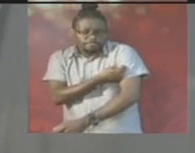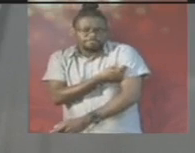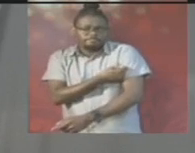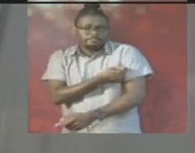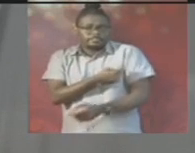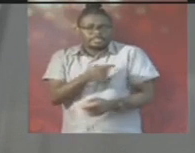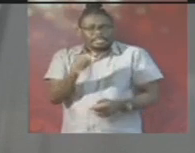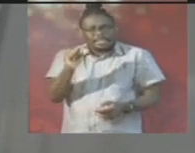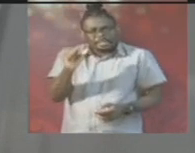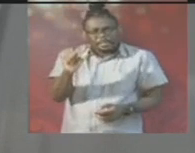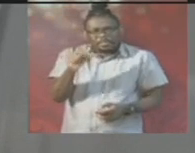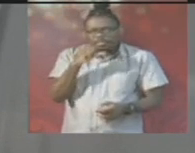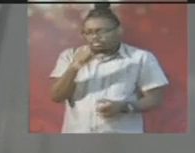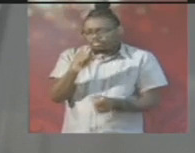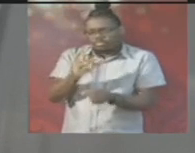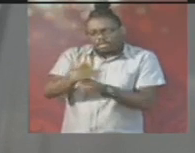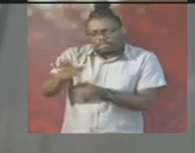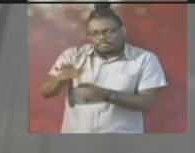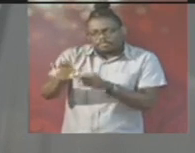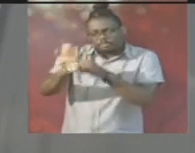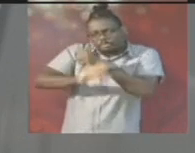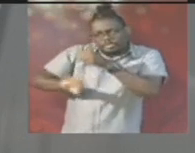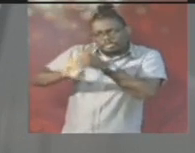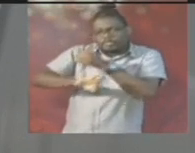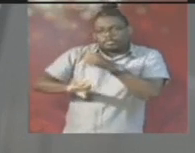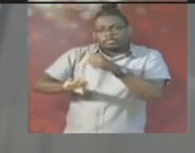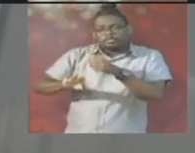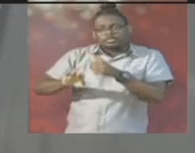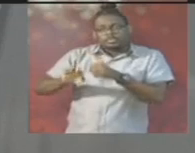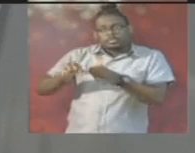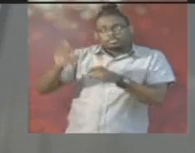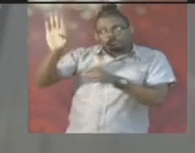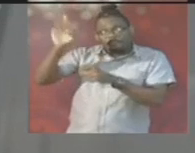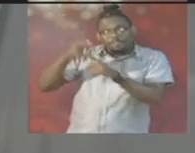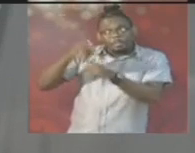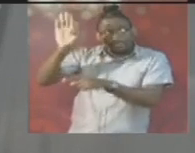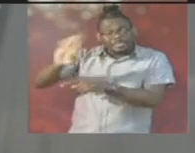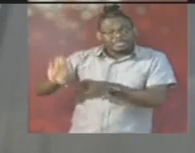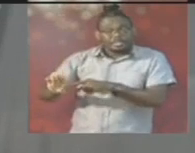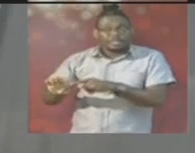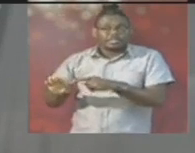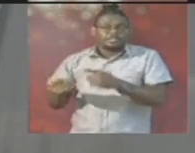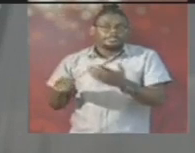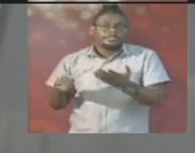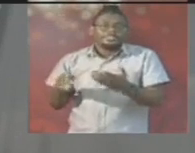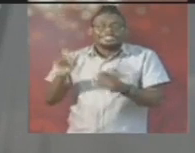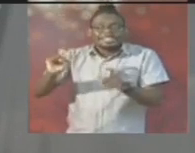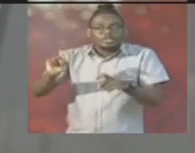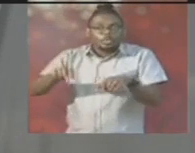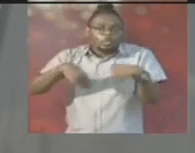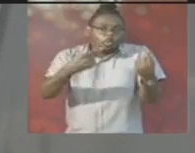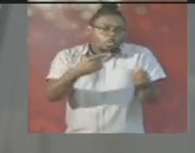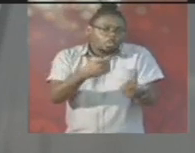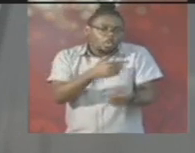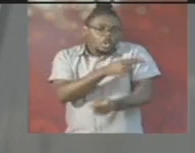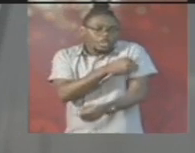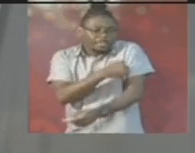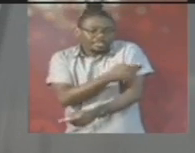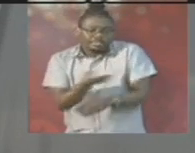well enough to protect against severe disease, hospitalization, and death. So even